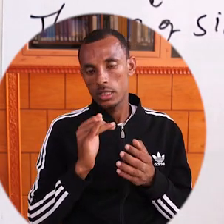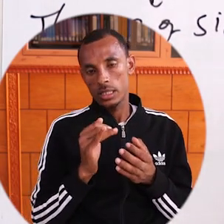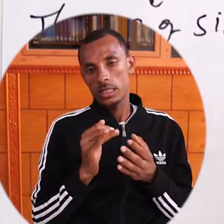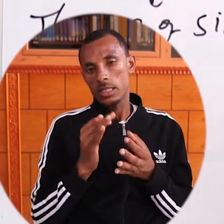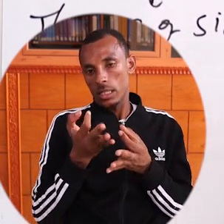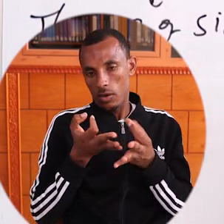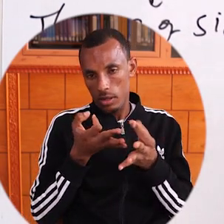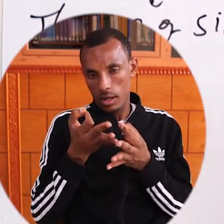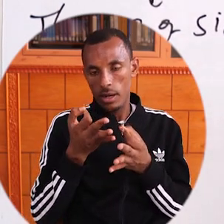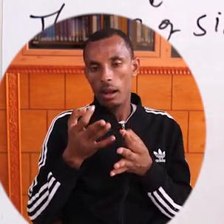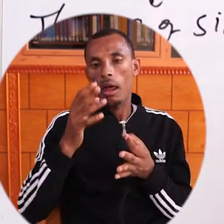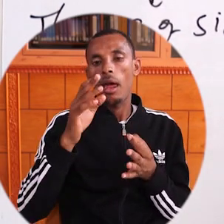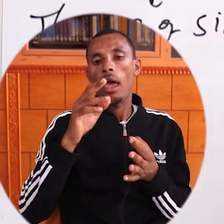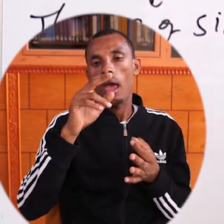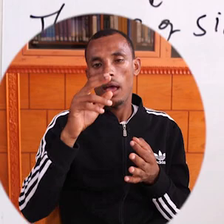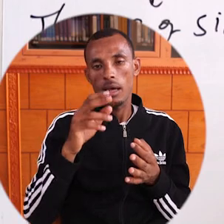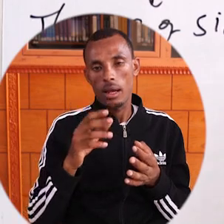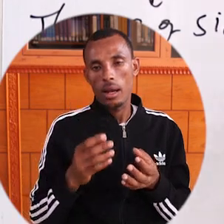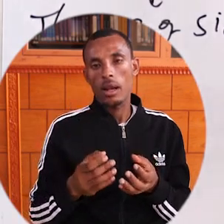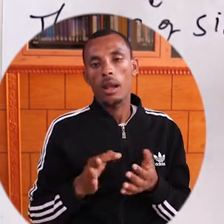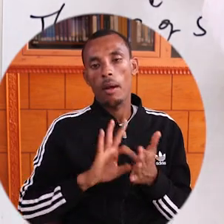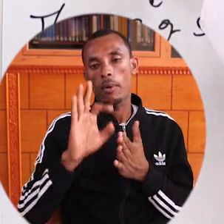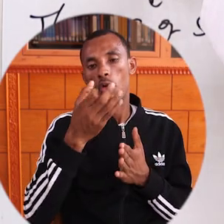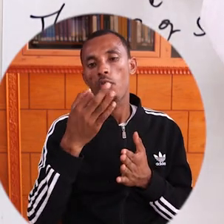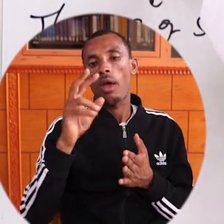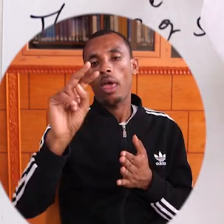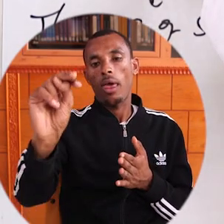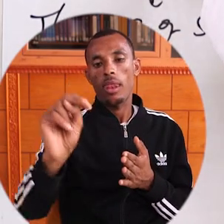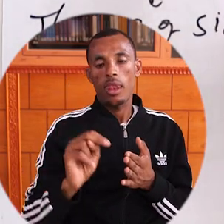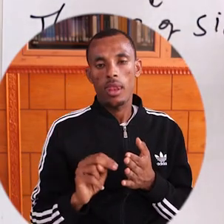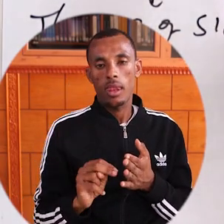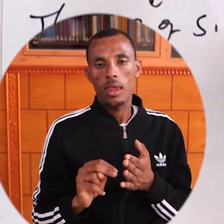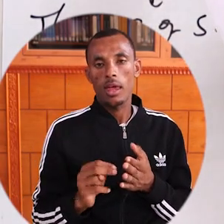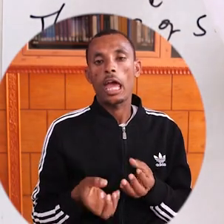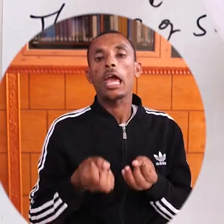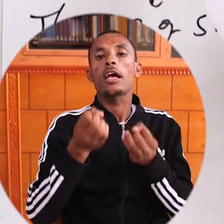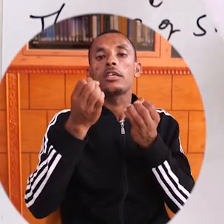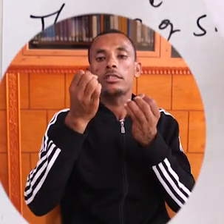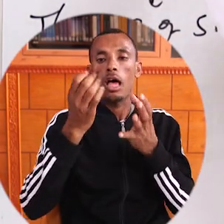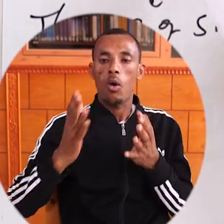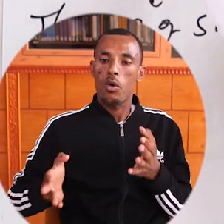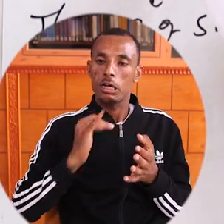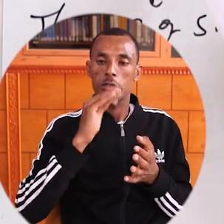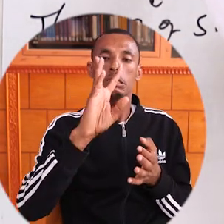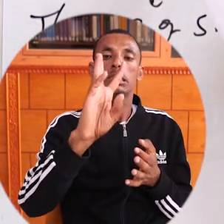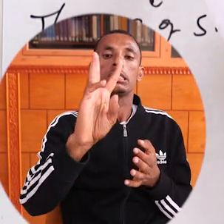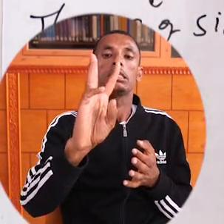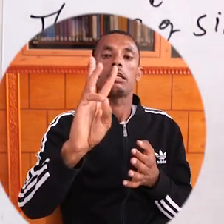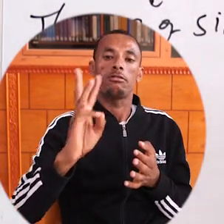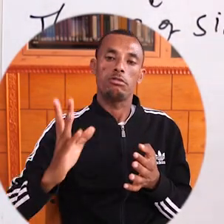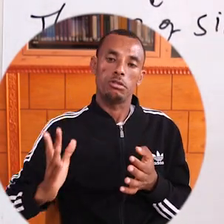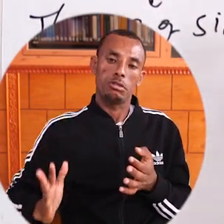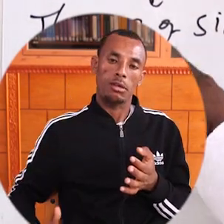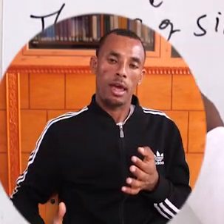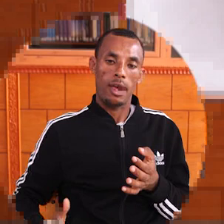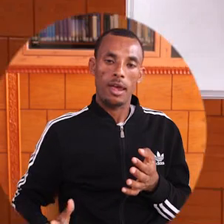by N. So pentahexagon is six sides of